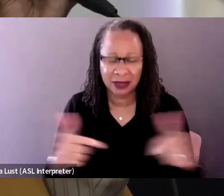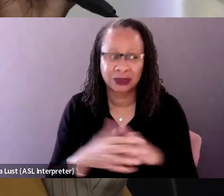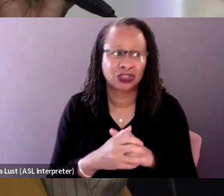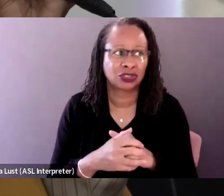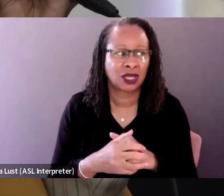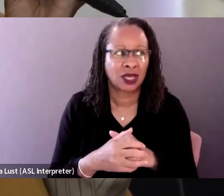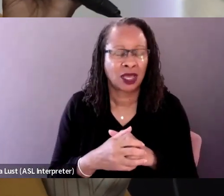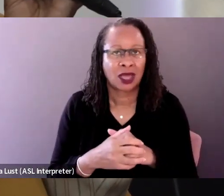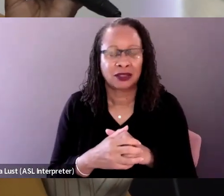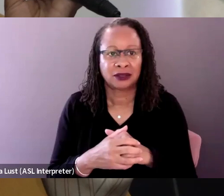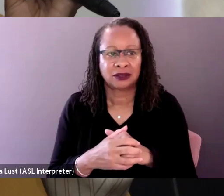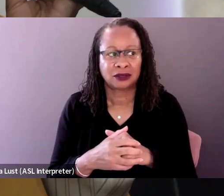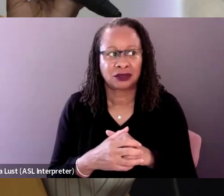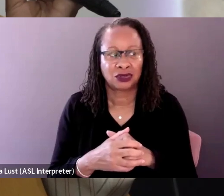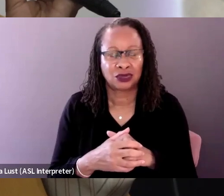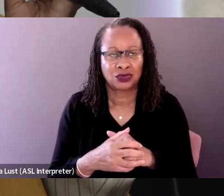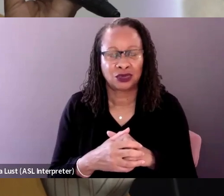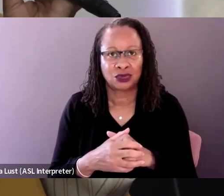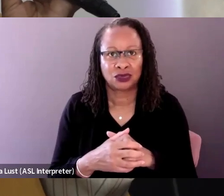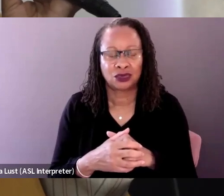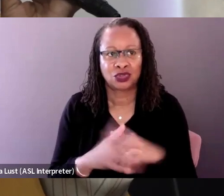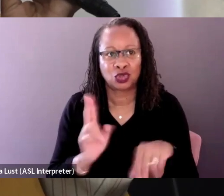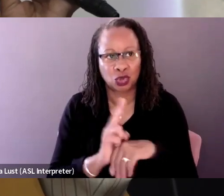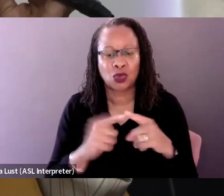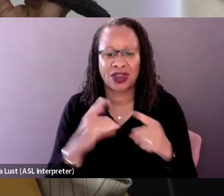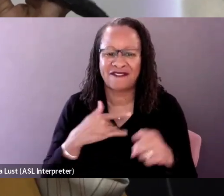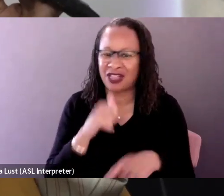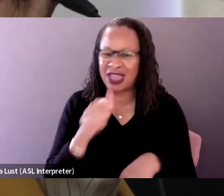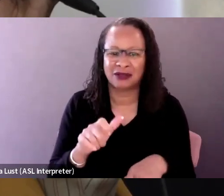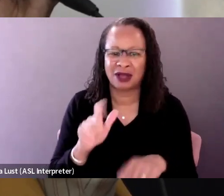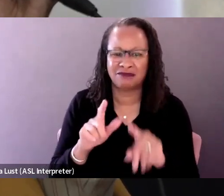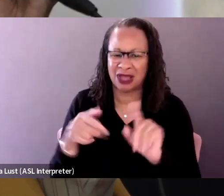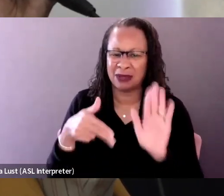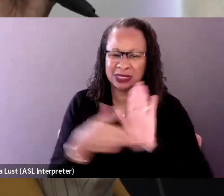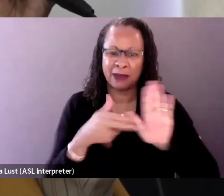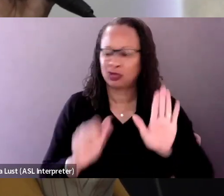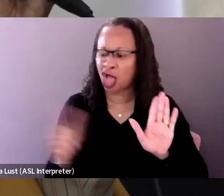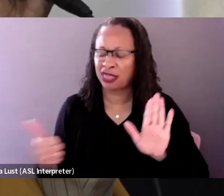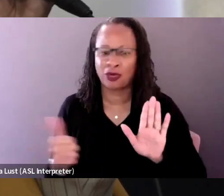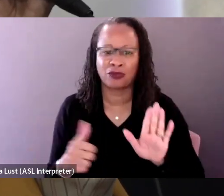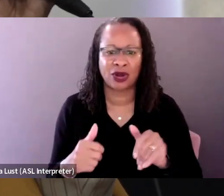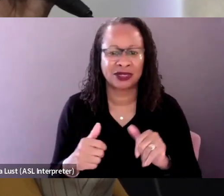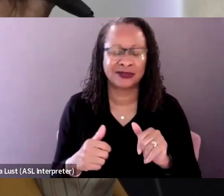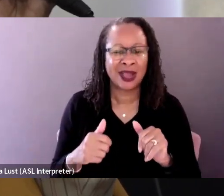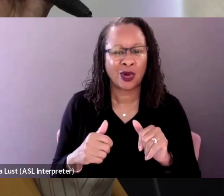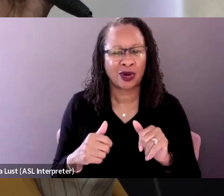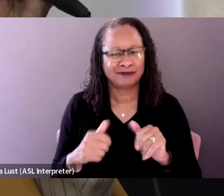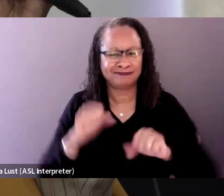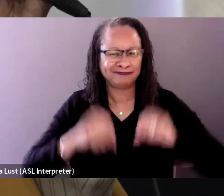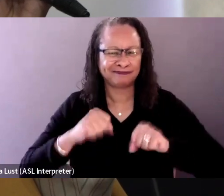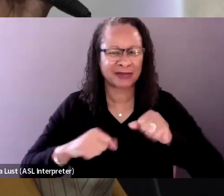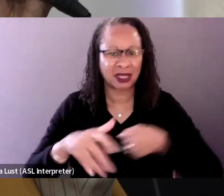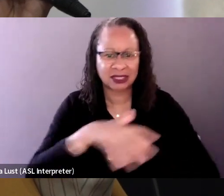felt othered or uncomfortable in certain spaces, or why people were being mean to me. And it would have been helpful to like think